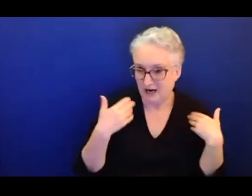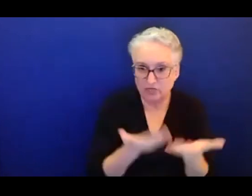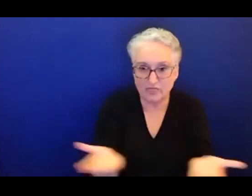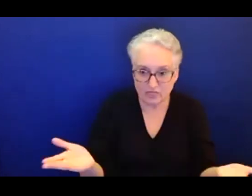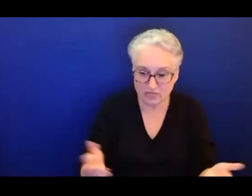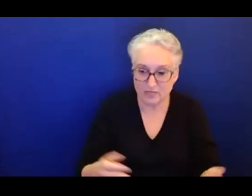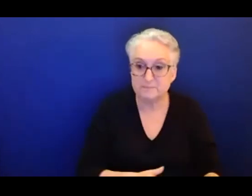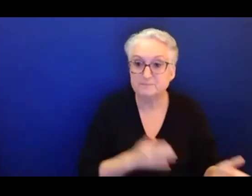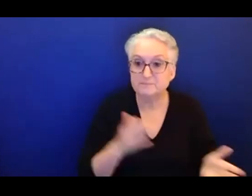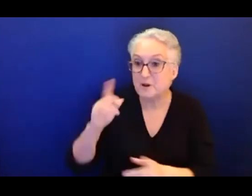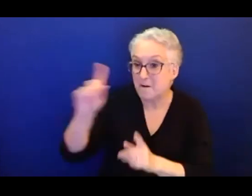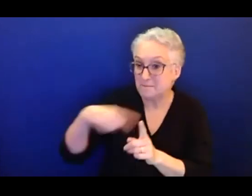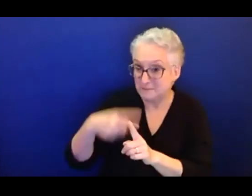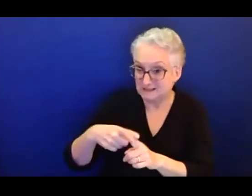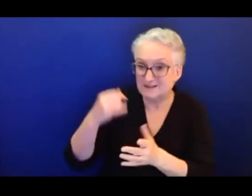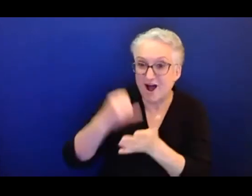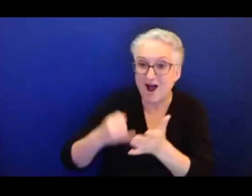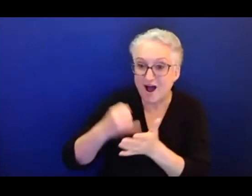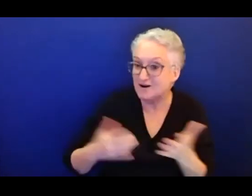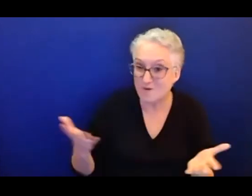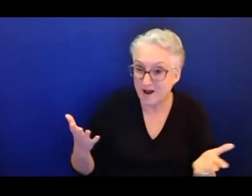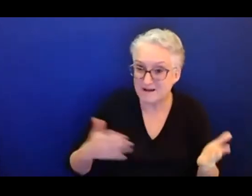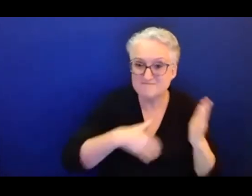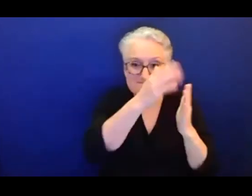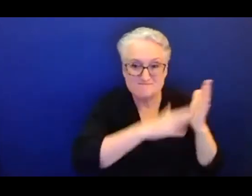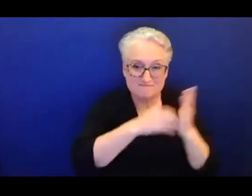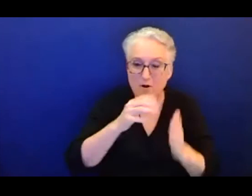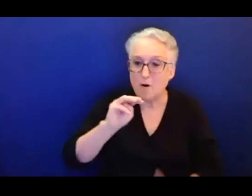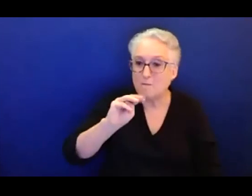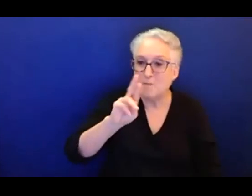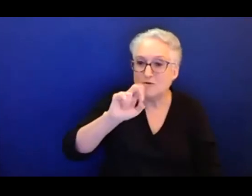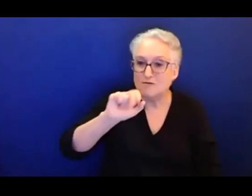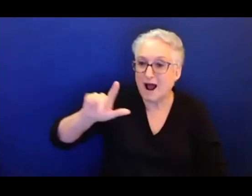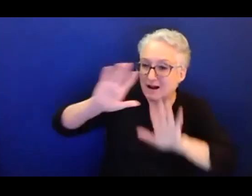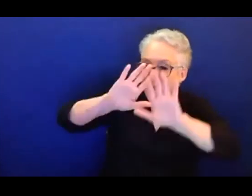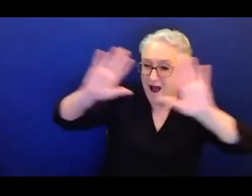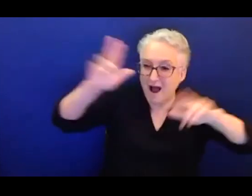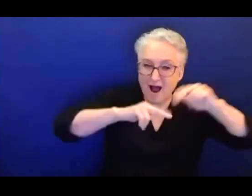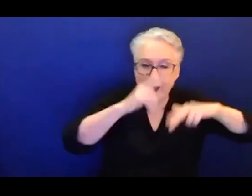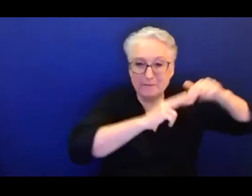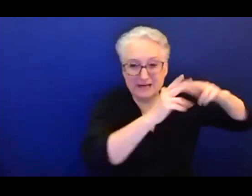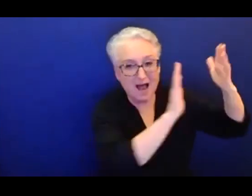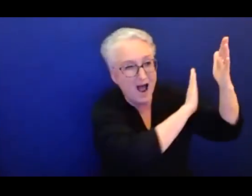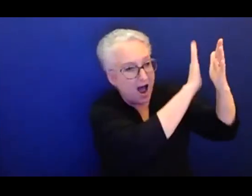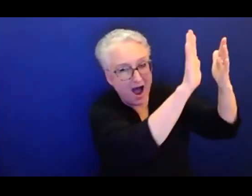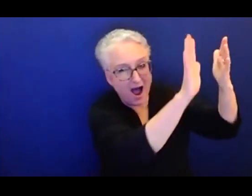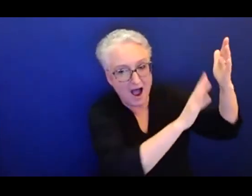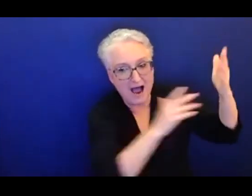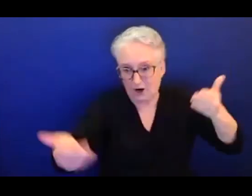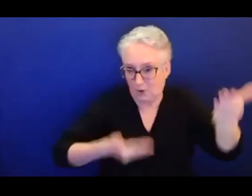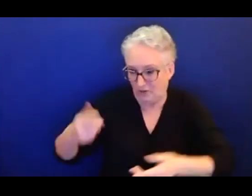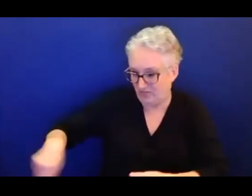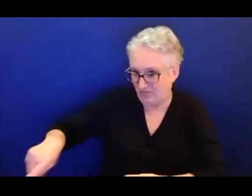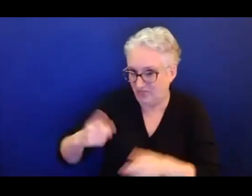year program, which is our rock paint program, where we hire youth that are learning with professional artists and developing their skills